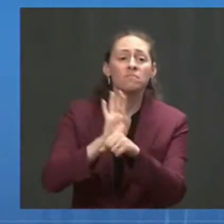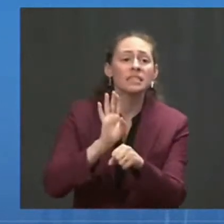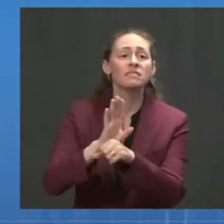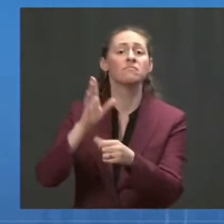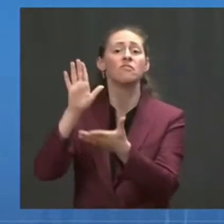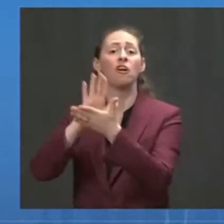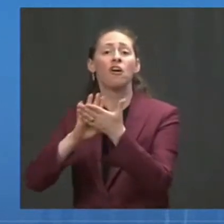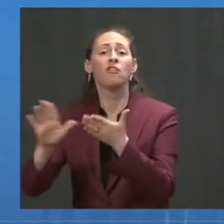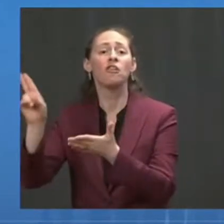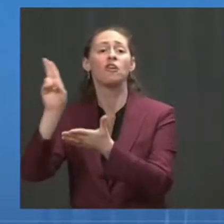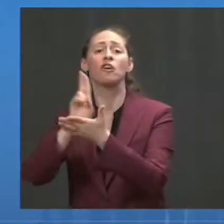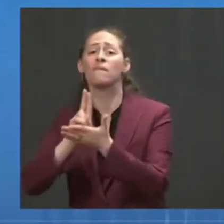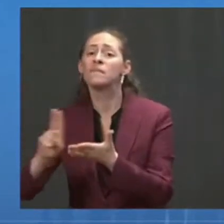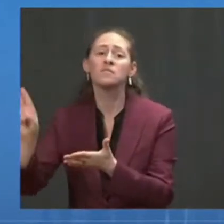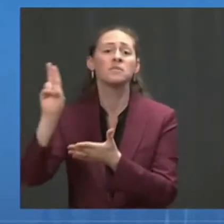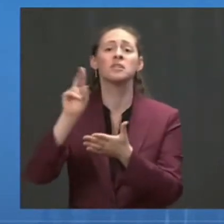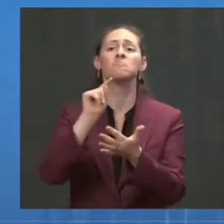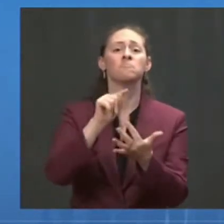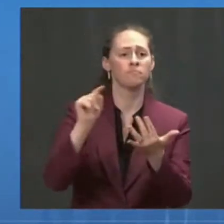also stepping up.